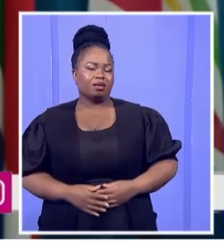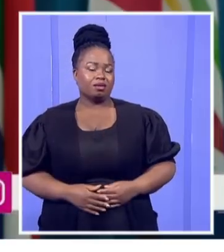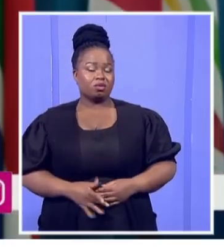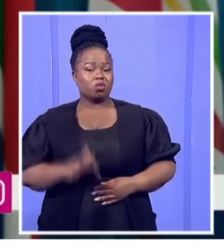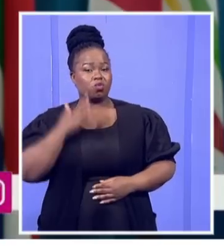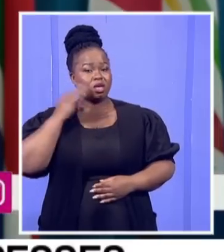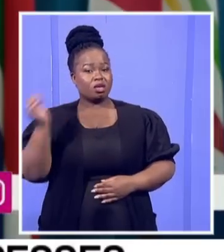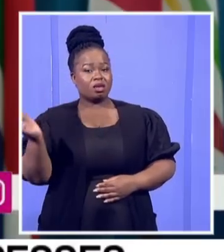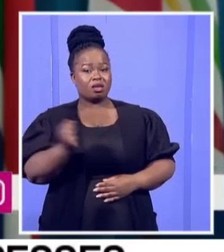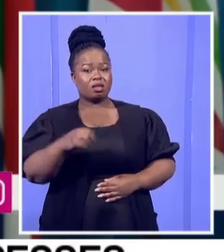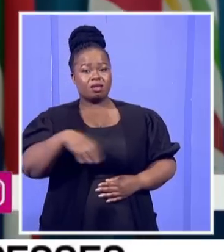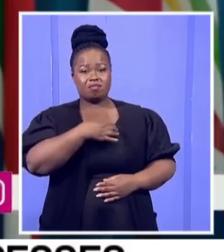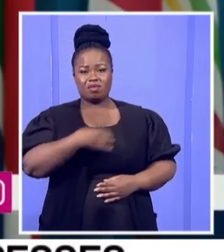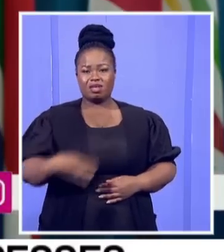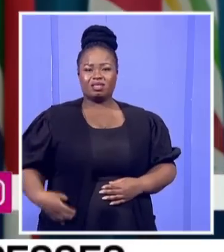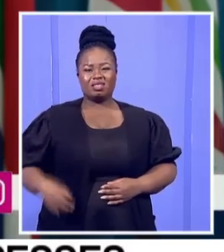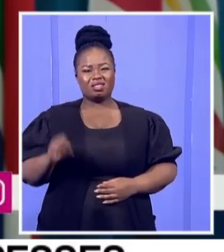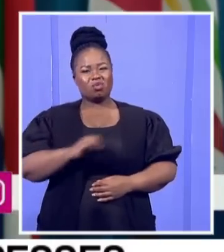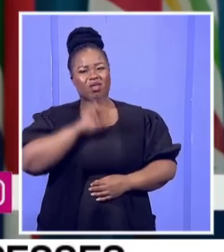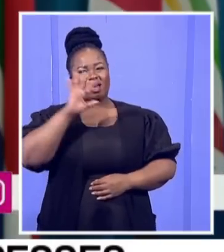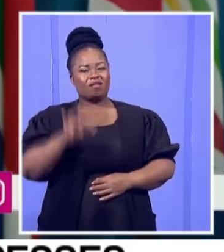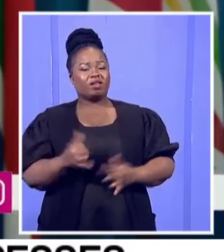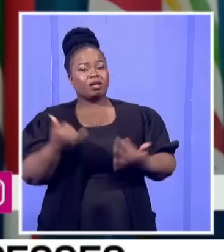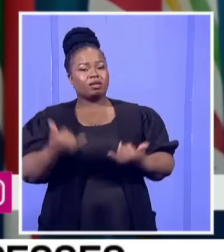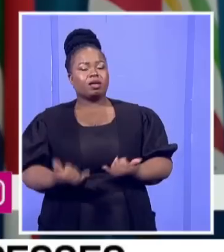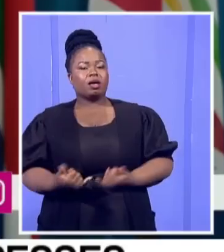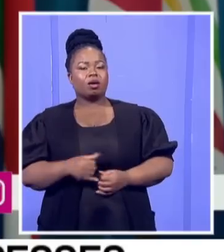President, South Africa has shed